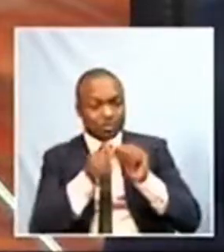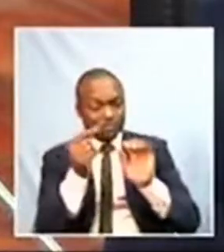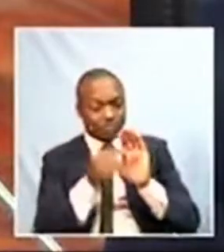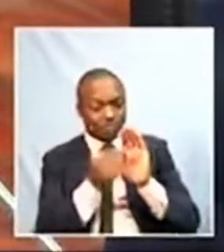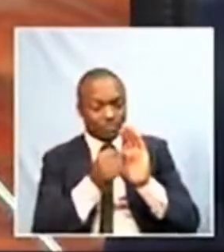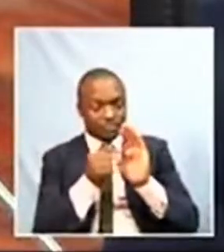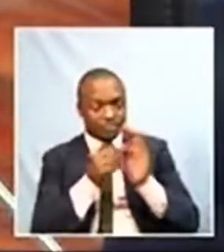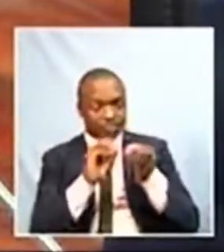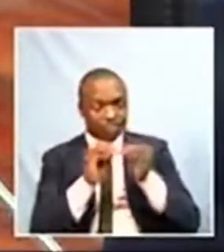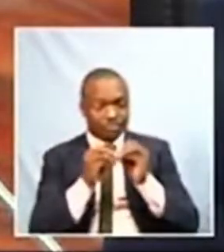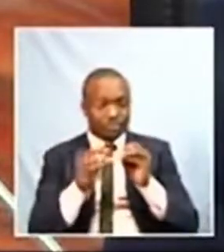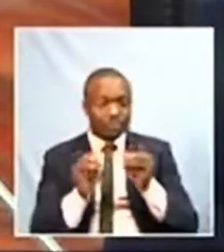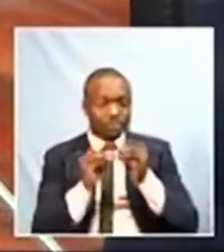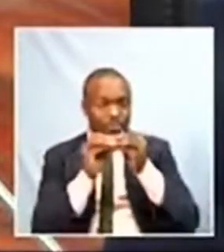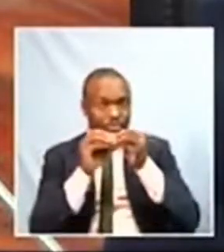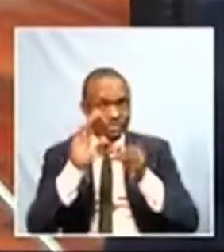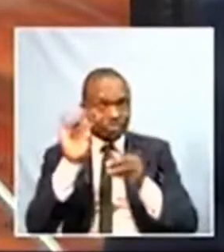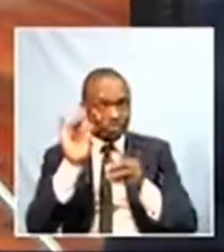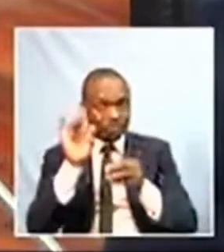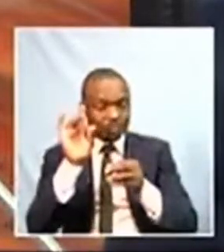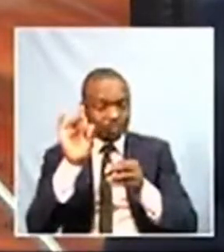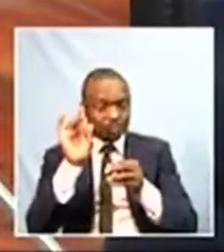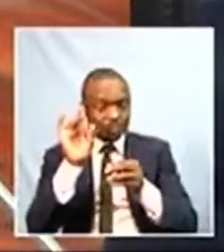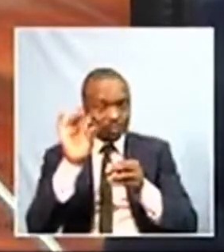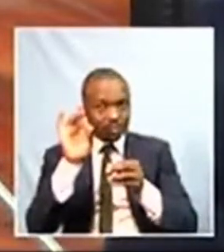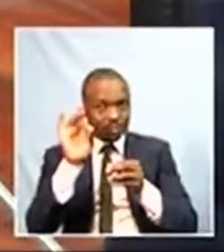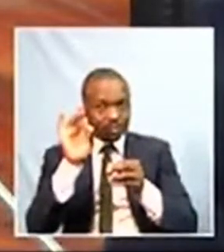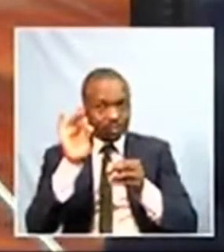amount of a total of